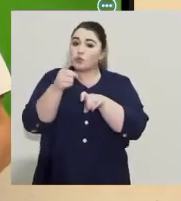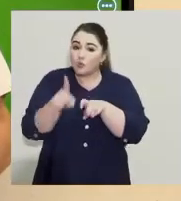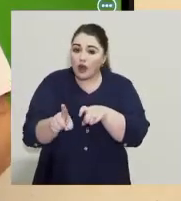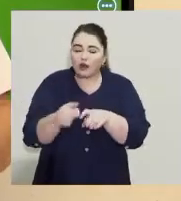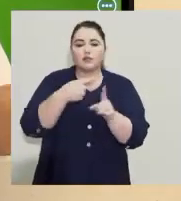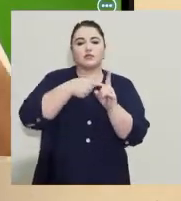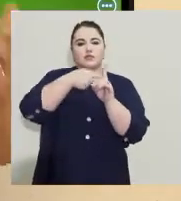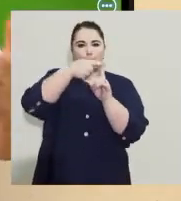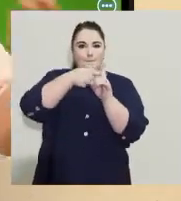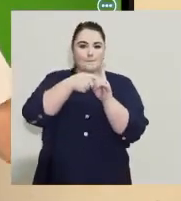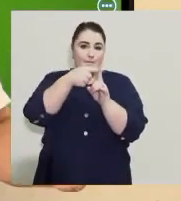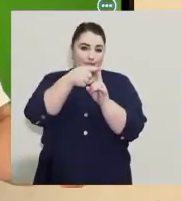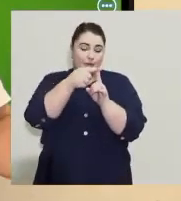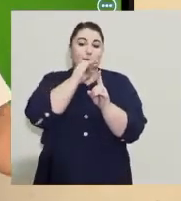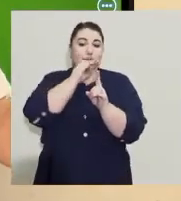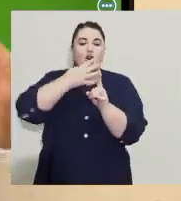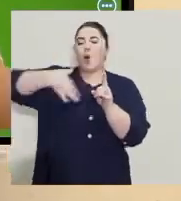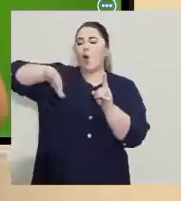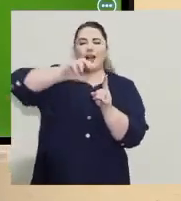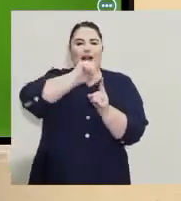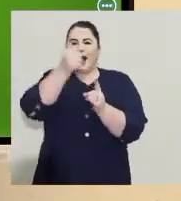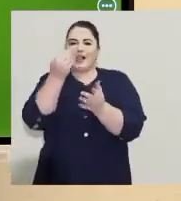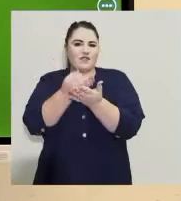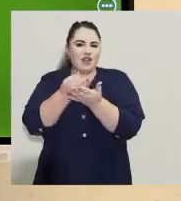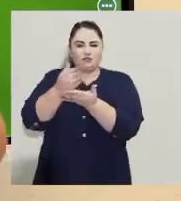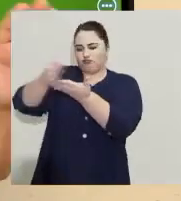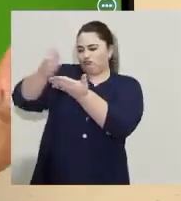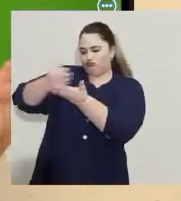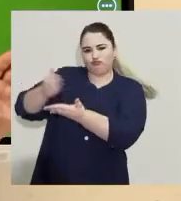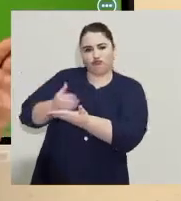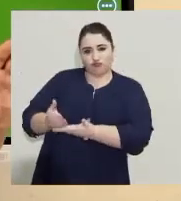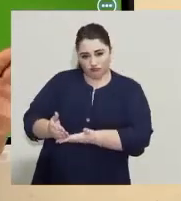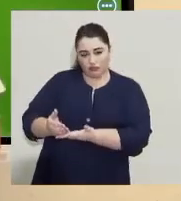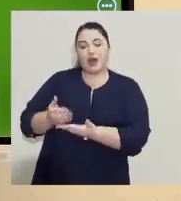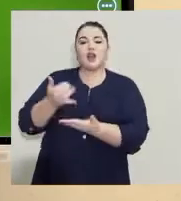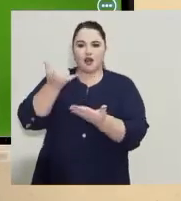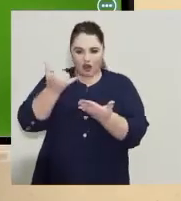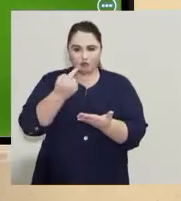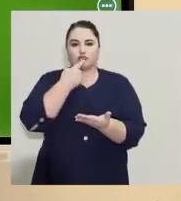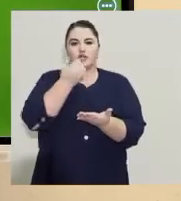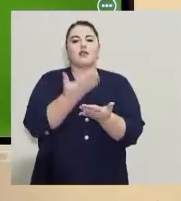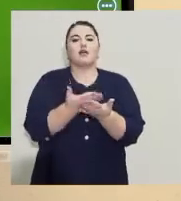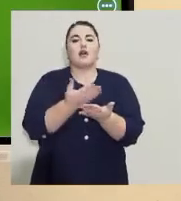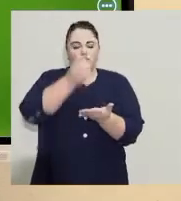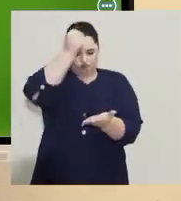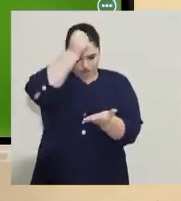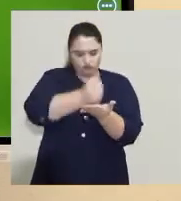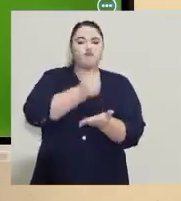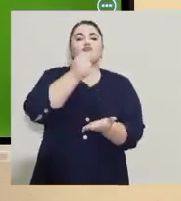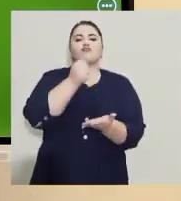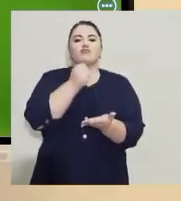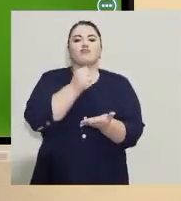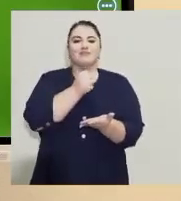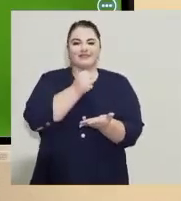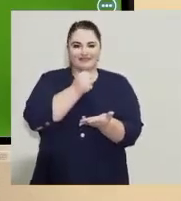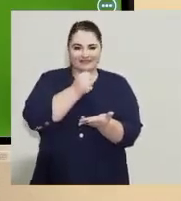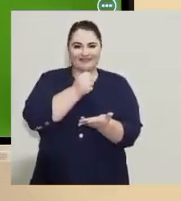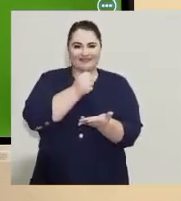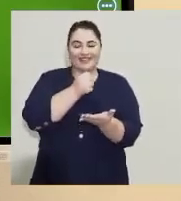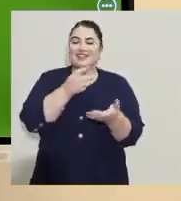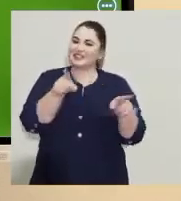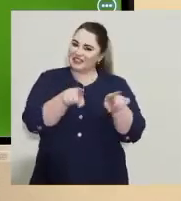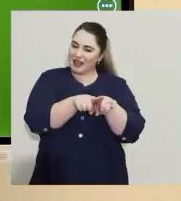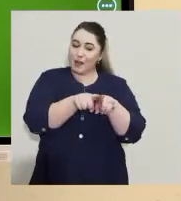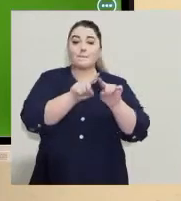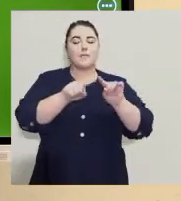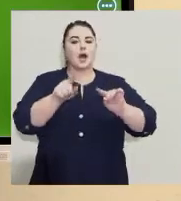moment. You're testing temperature. So you must eliminate all the other factors. Then they can put the stamp on to say this is valid. Now